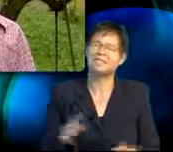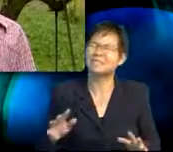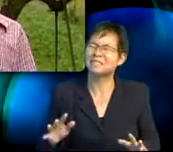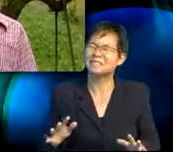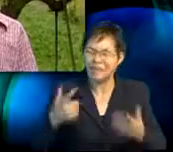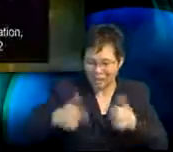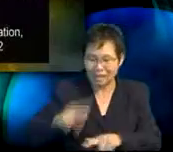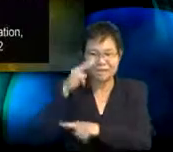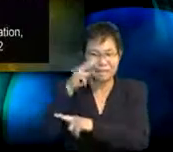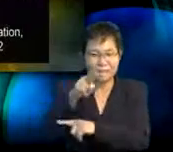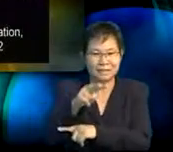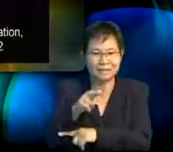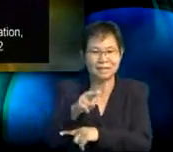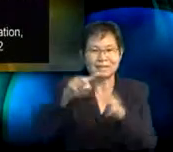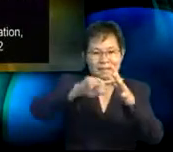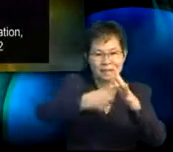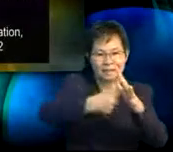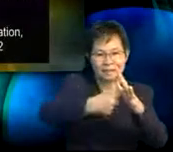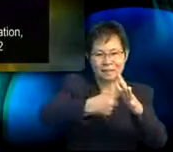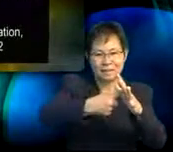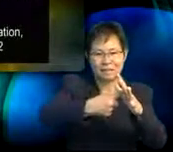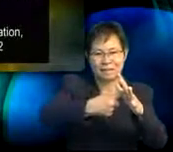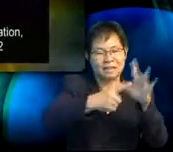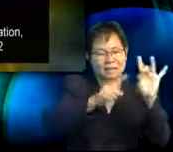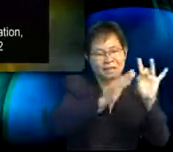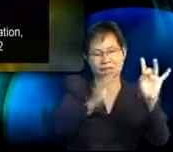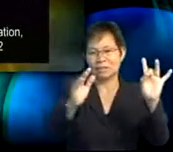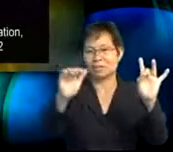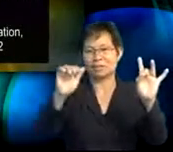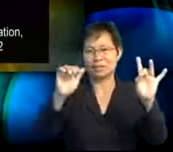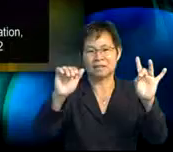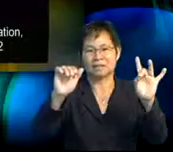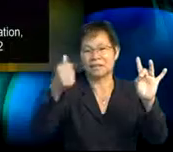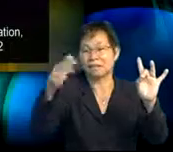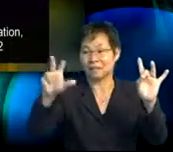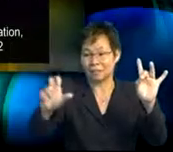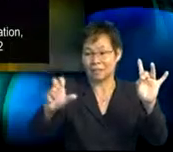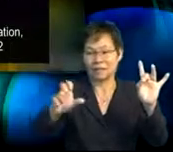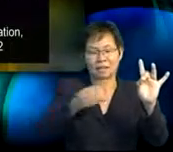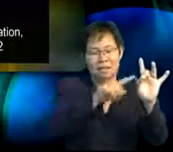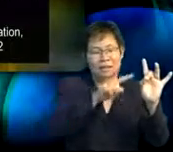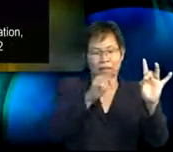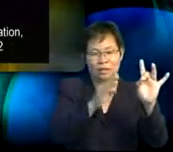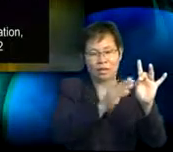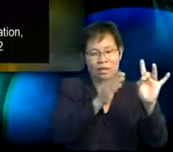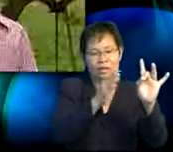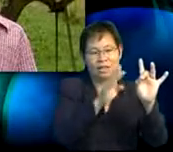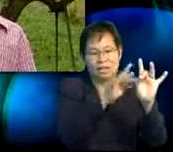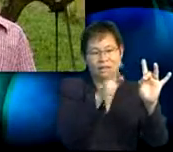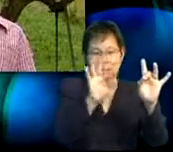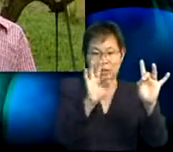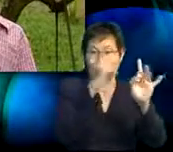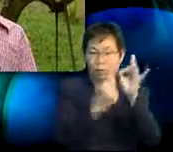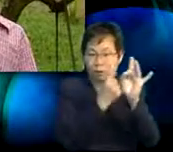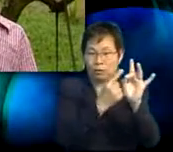Let's see. It starts at 8 and finishes at 10:30. From 8 to 9 is 1 hour.